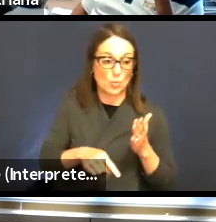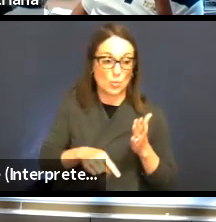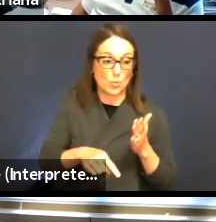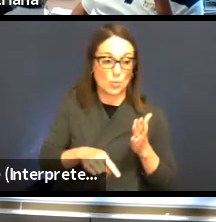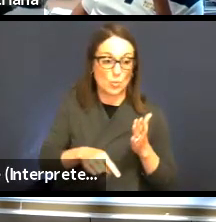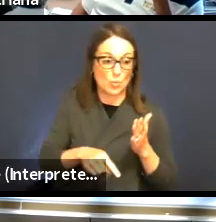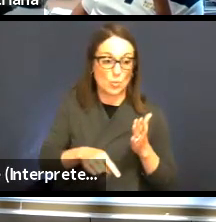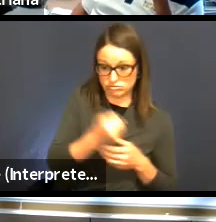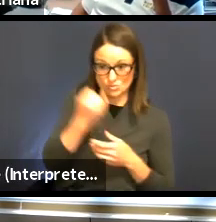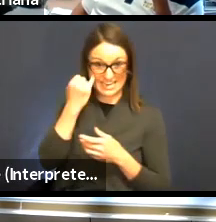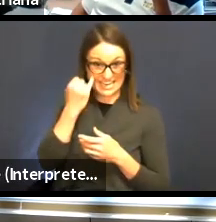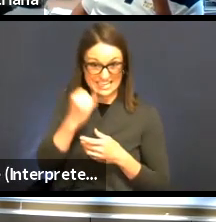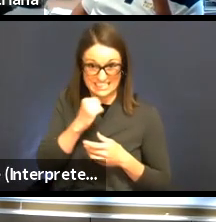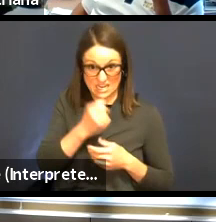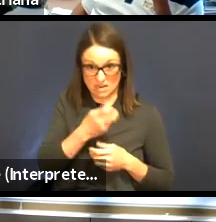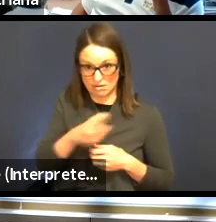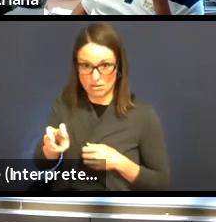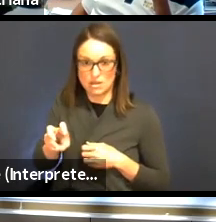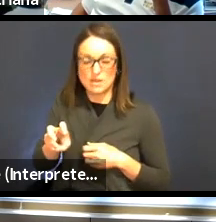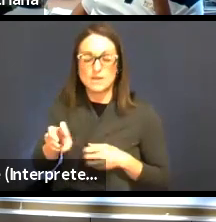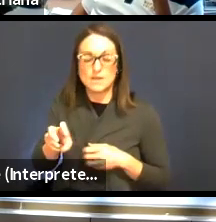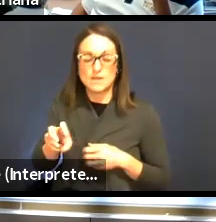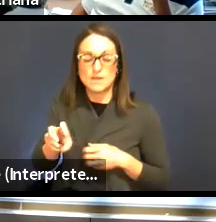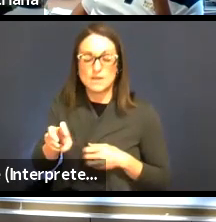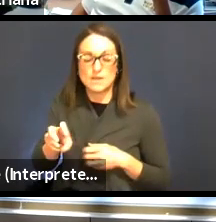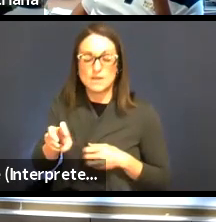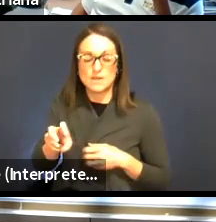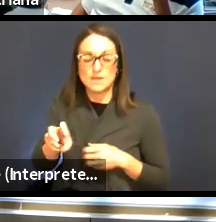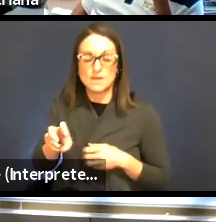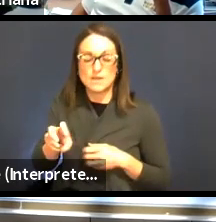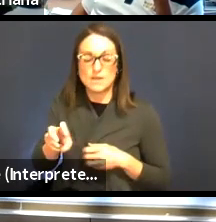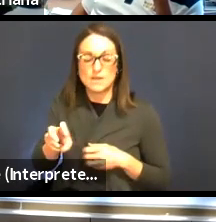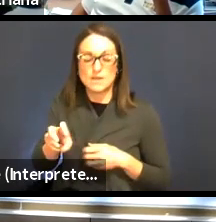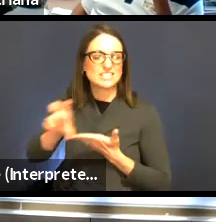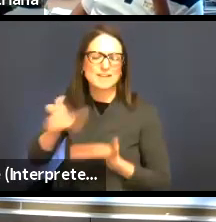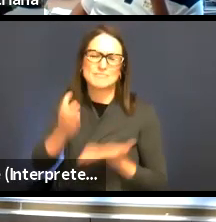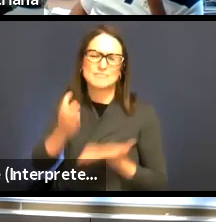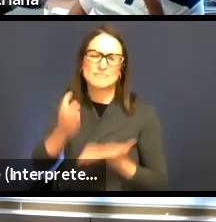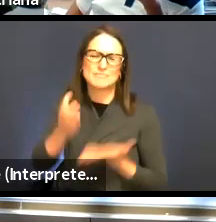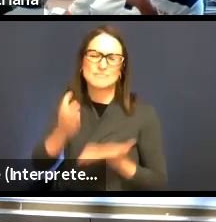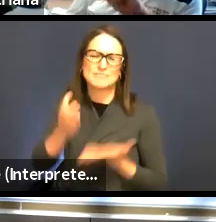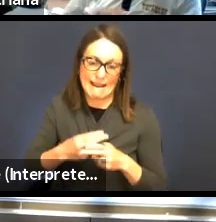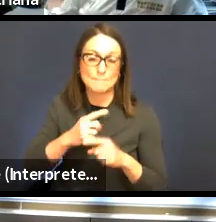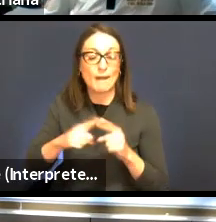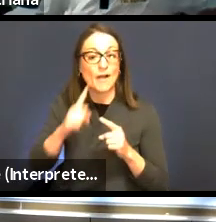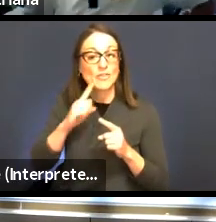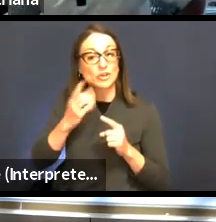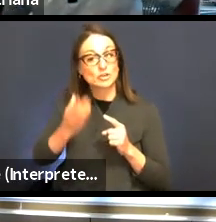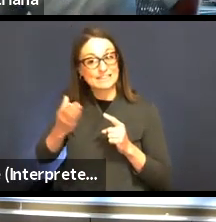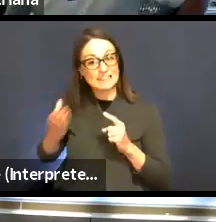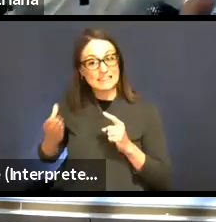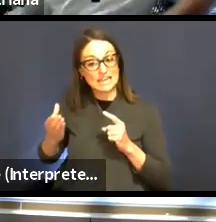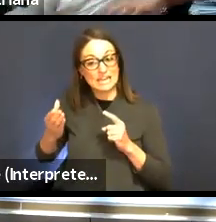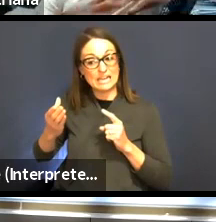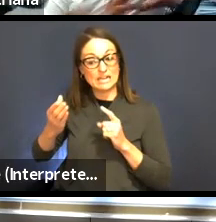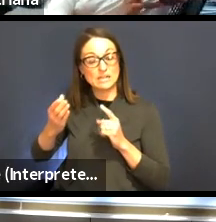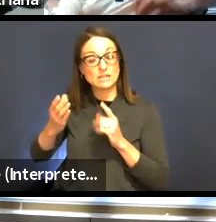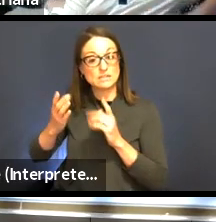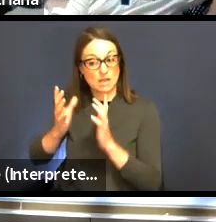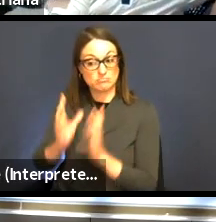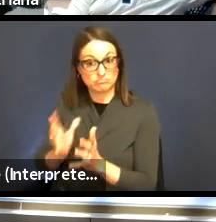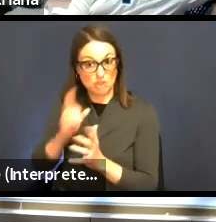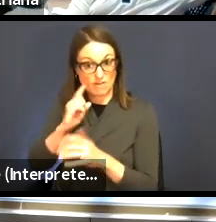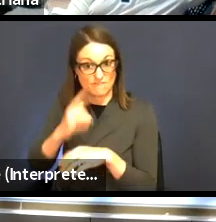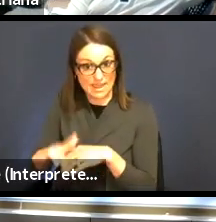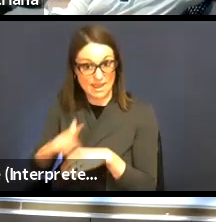we call strategic investment, which there's probably a better name for that, are things that remain available until